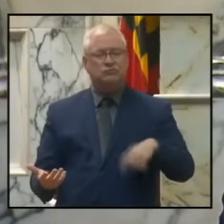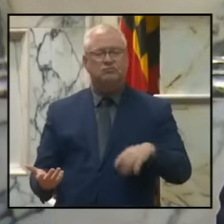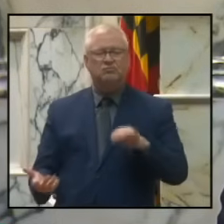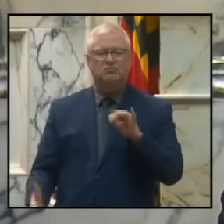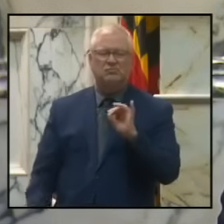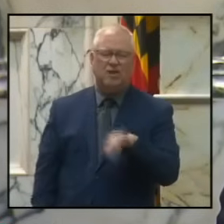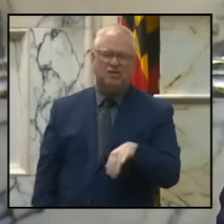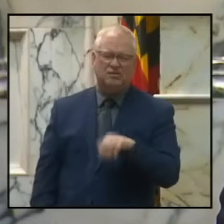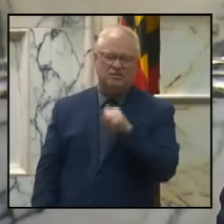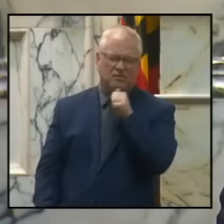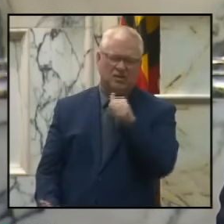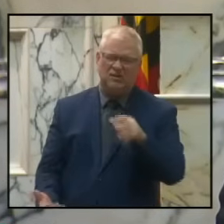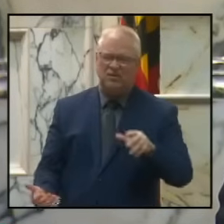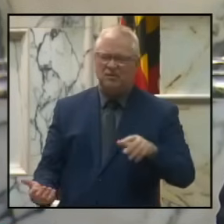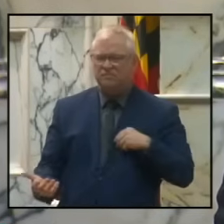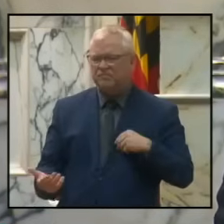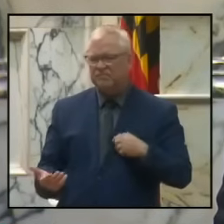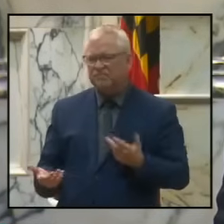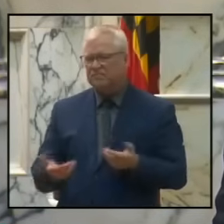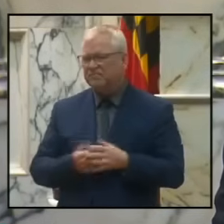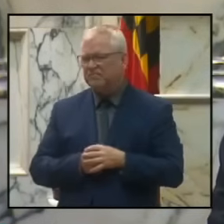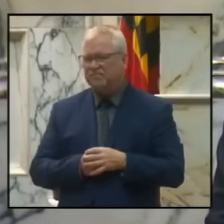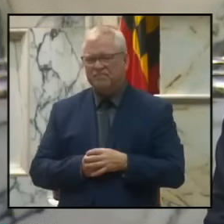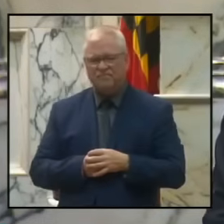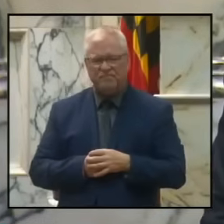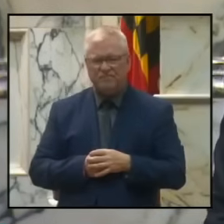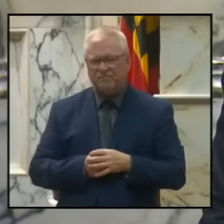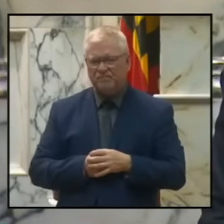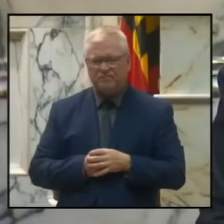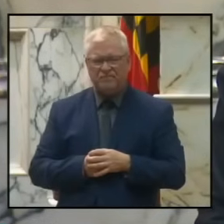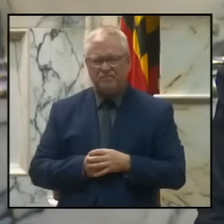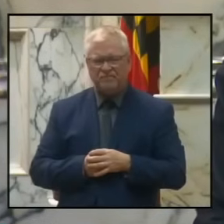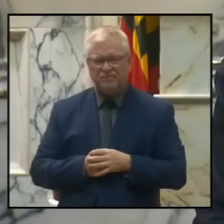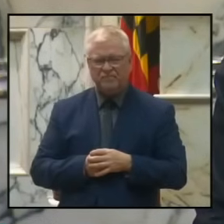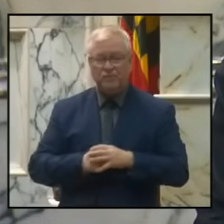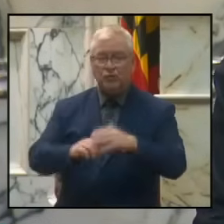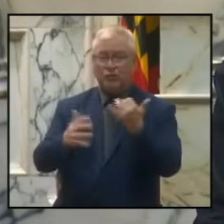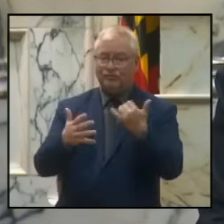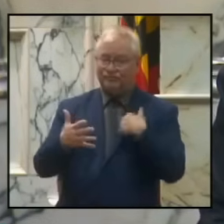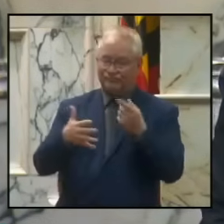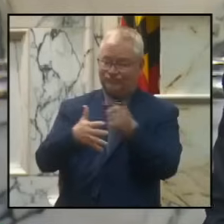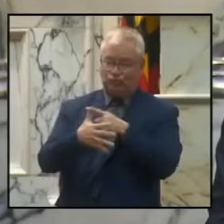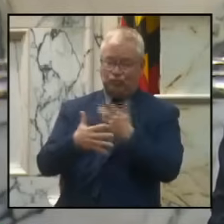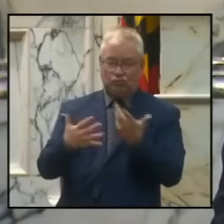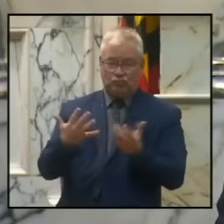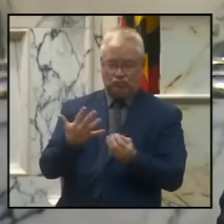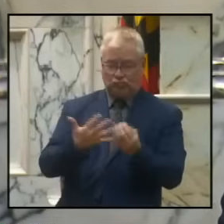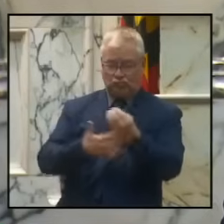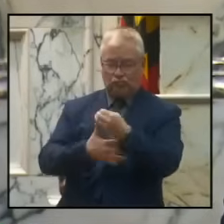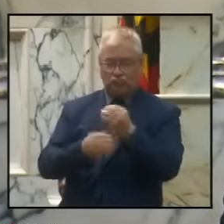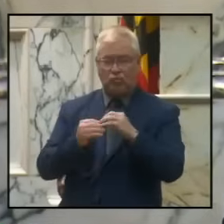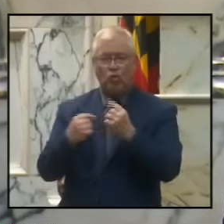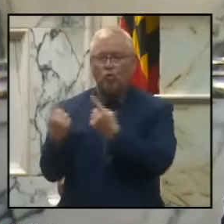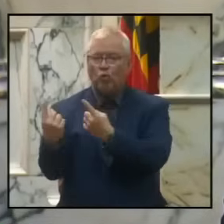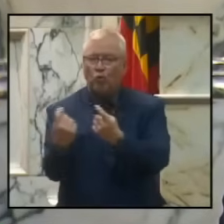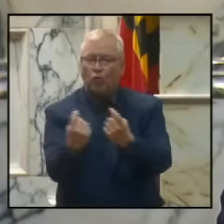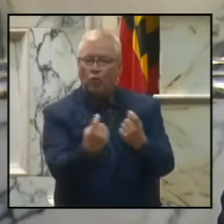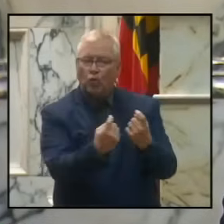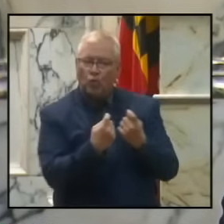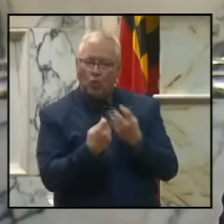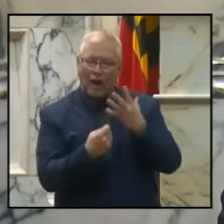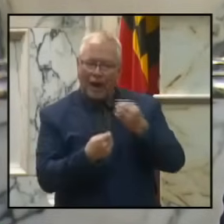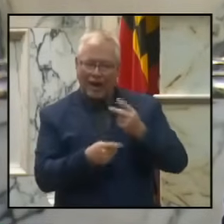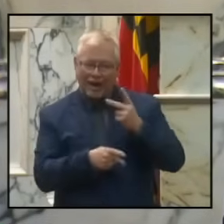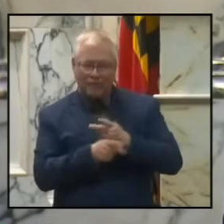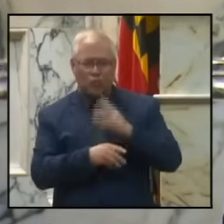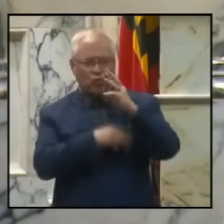unacceptable. Our first order priority is recruiting and retaining world-class educators for